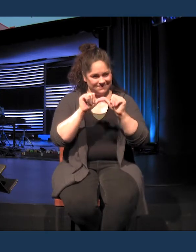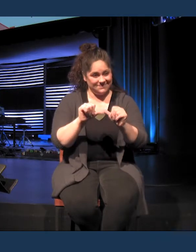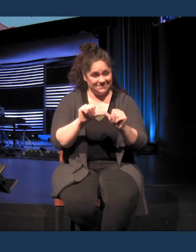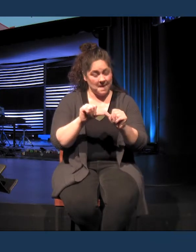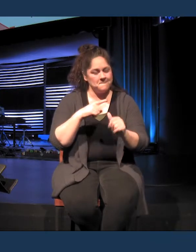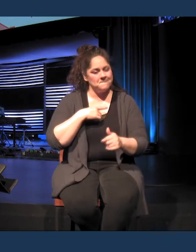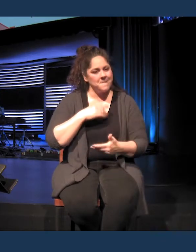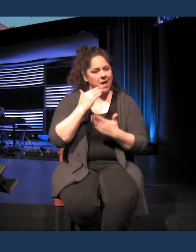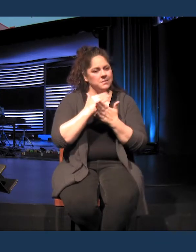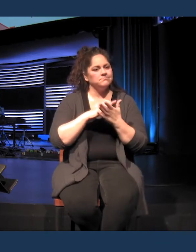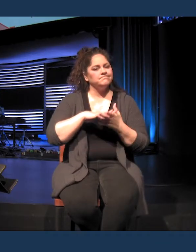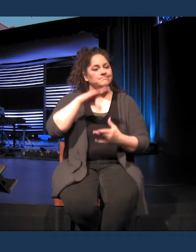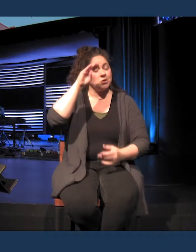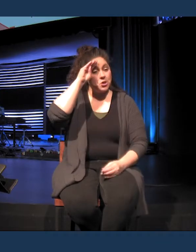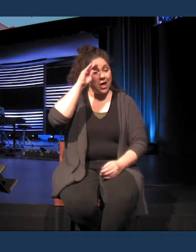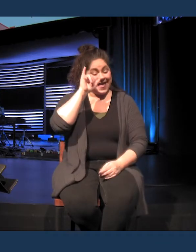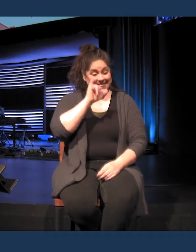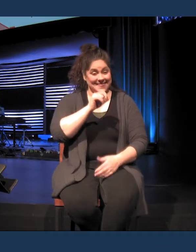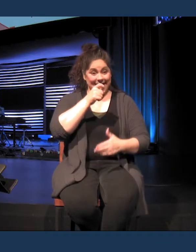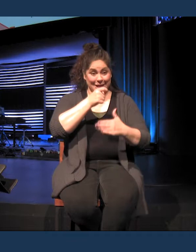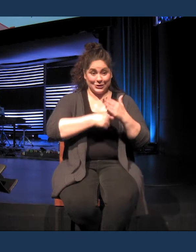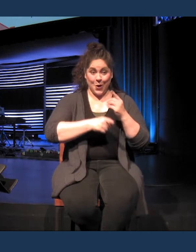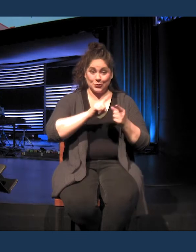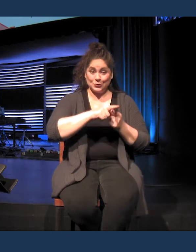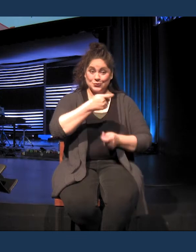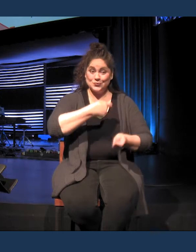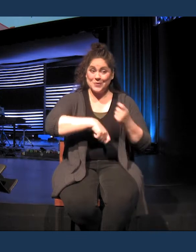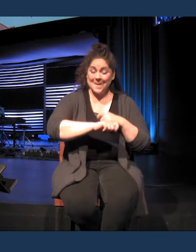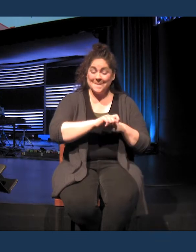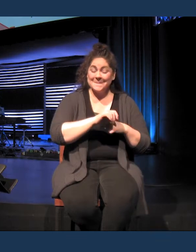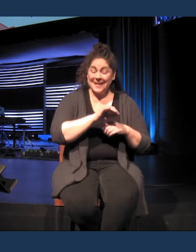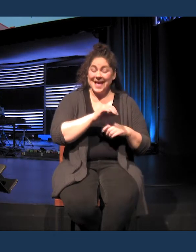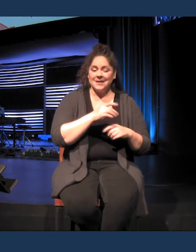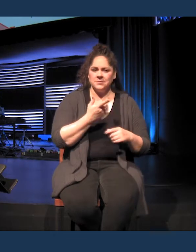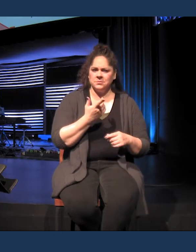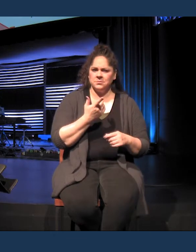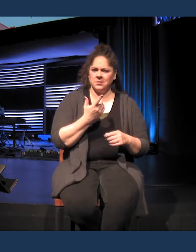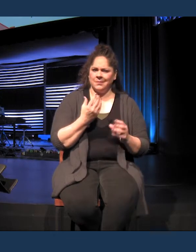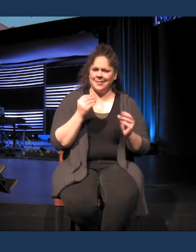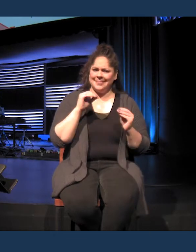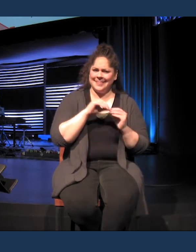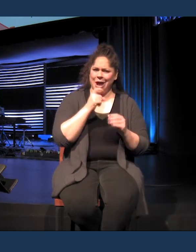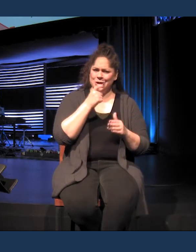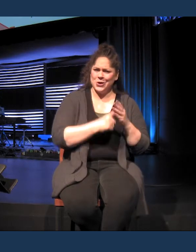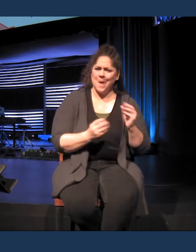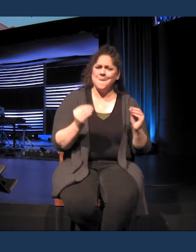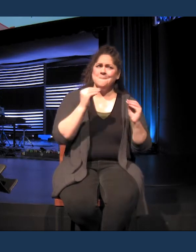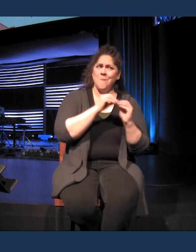cost of replacement is much greater than the cost of alignment.